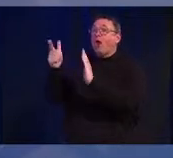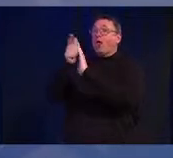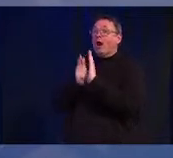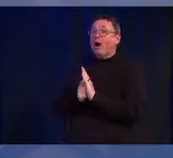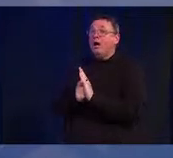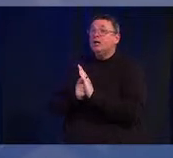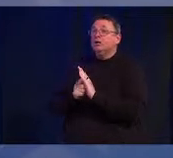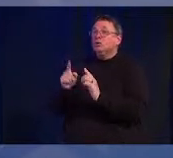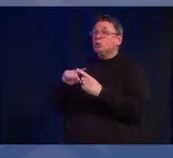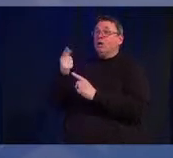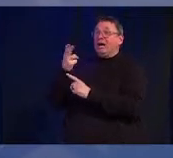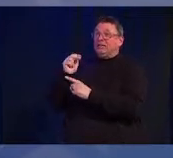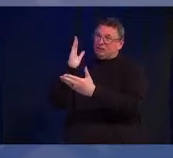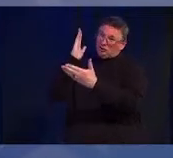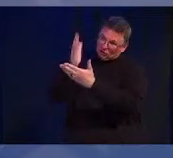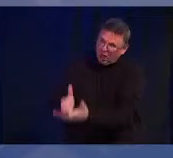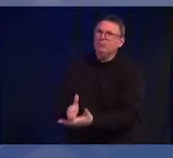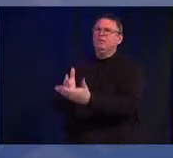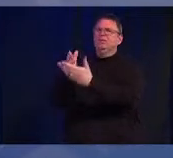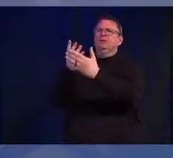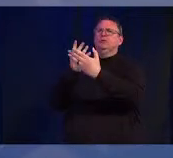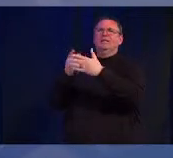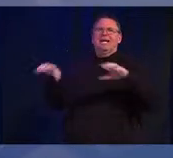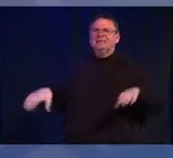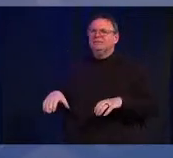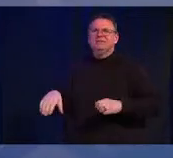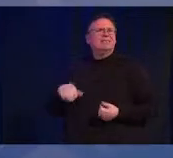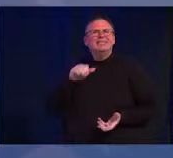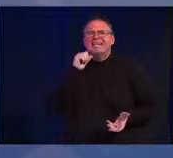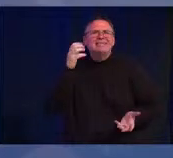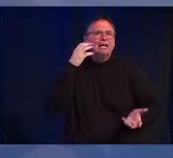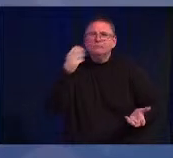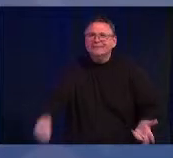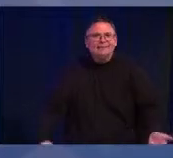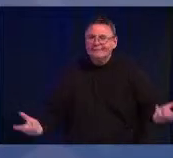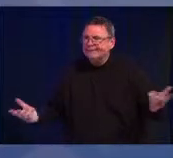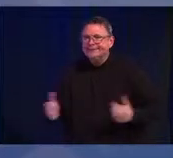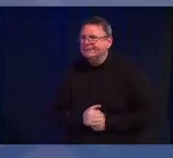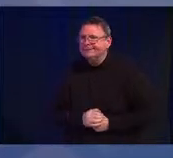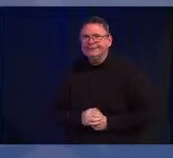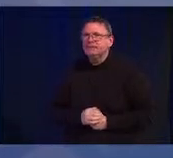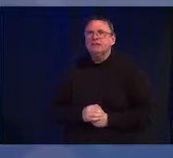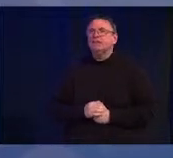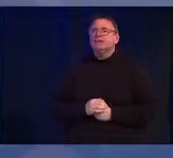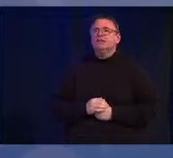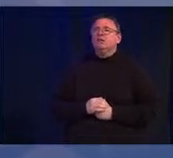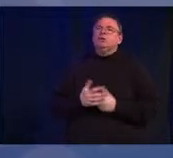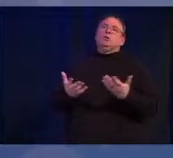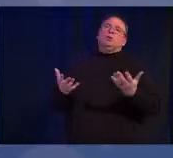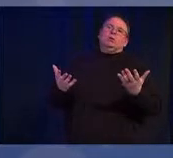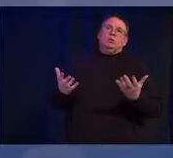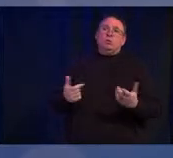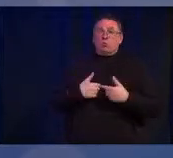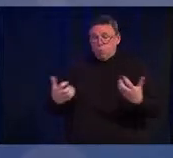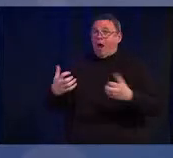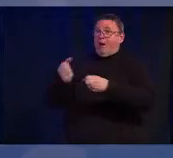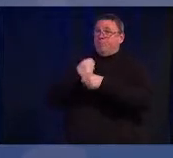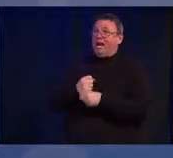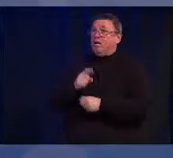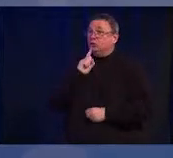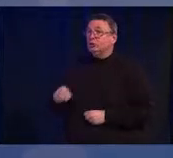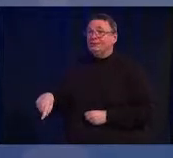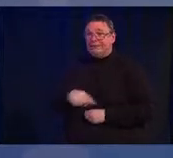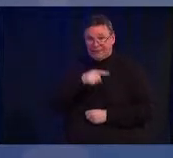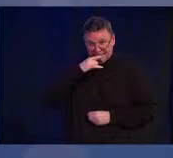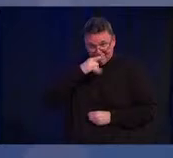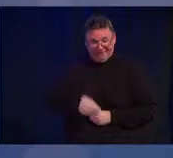criminal activity, that's just not common sense. If we want to make sure that our children are safe